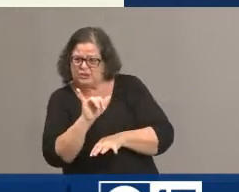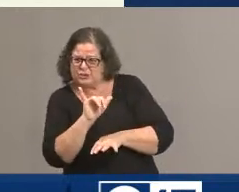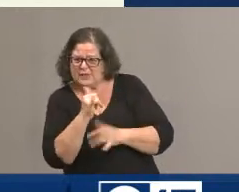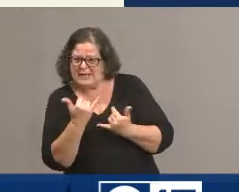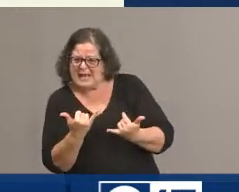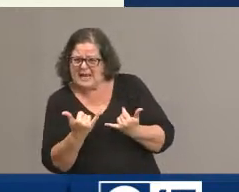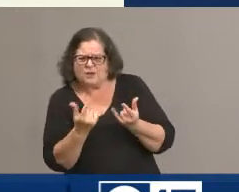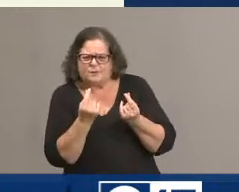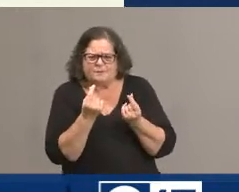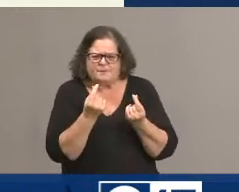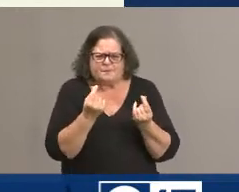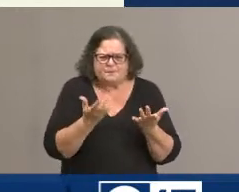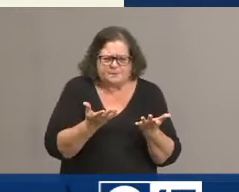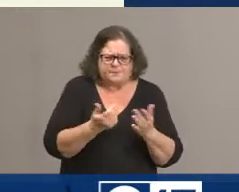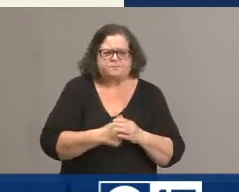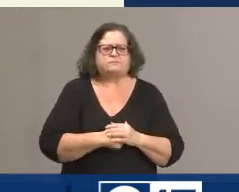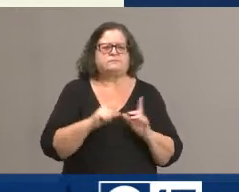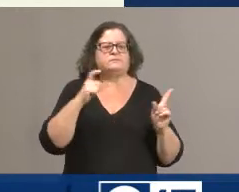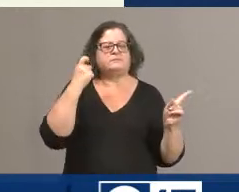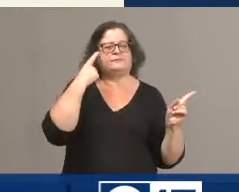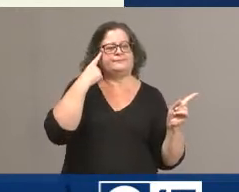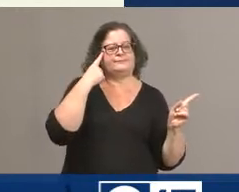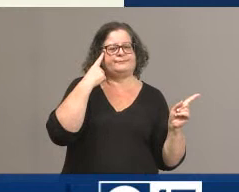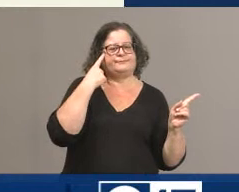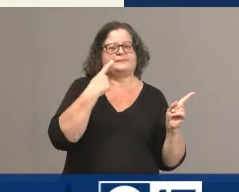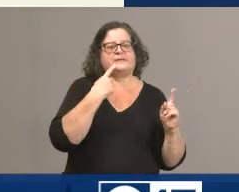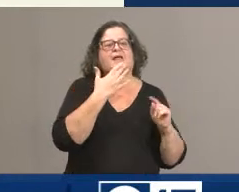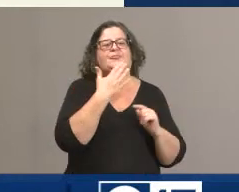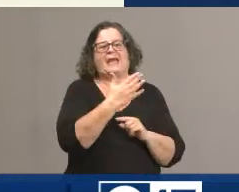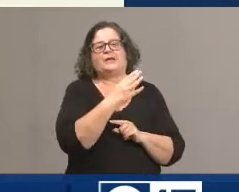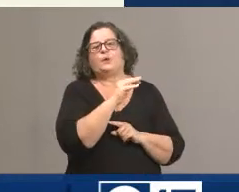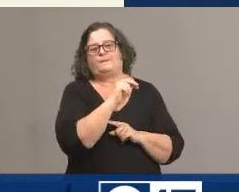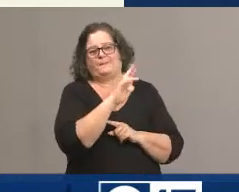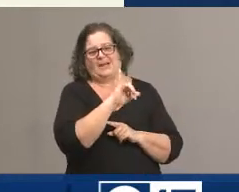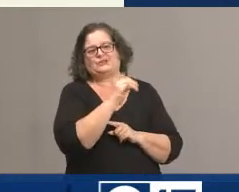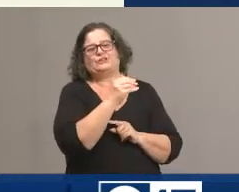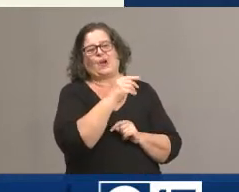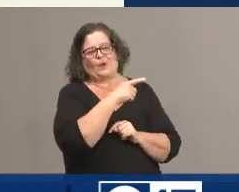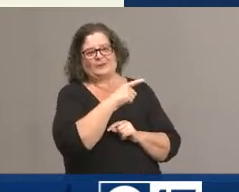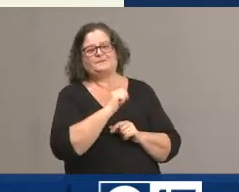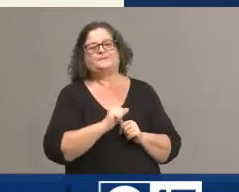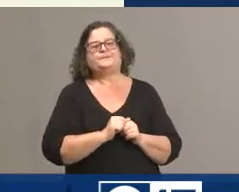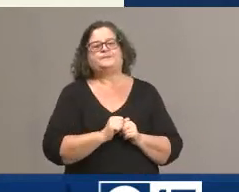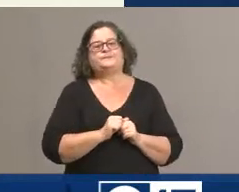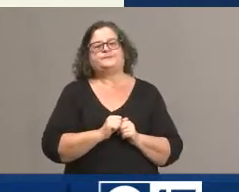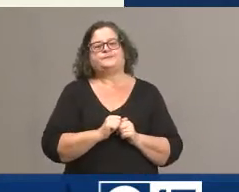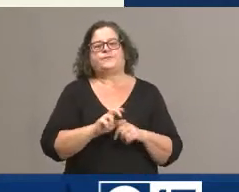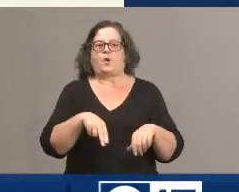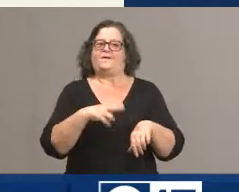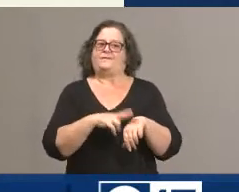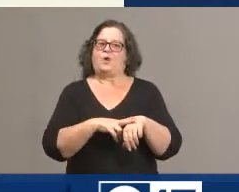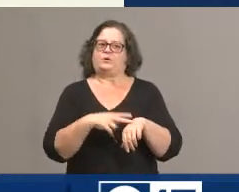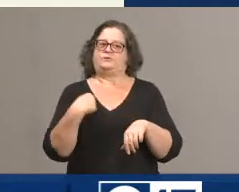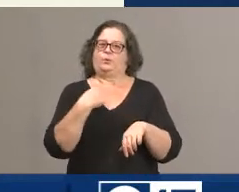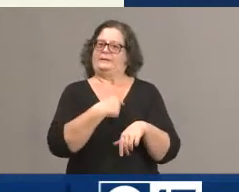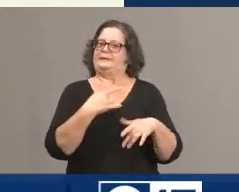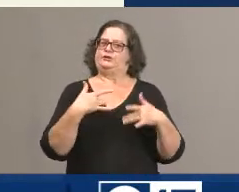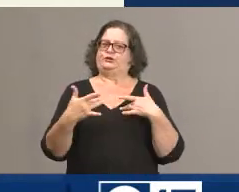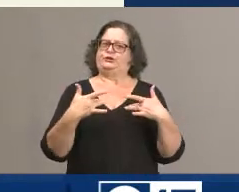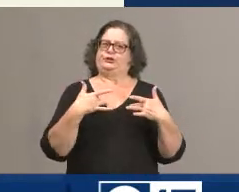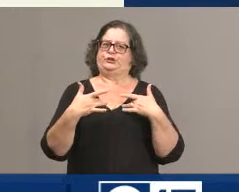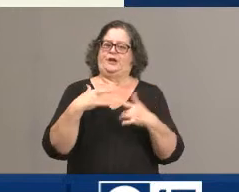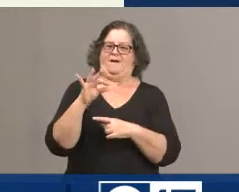Jo. Of course, foster care has been a great concern for us through the pandemic.